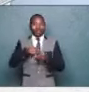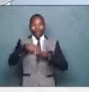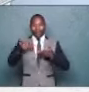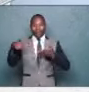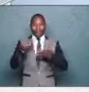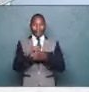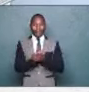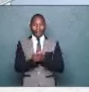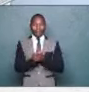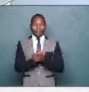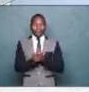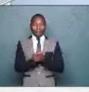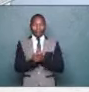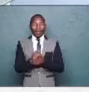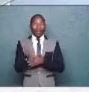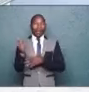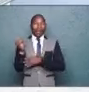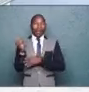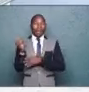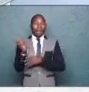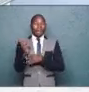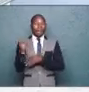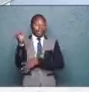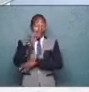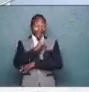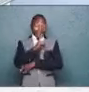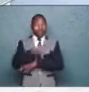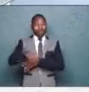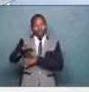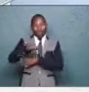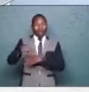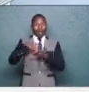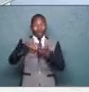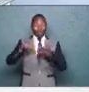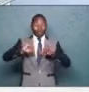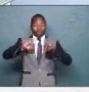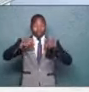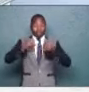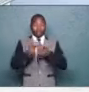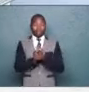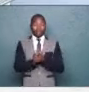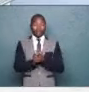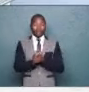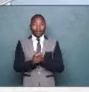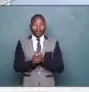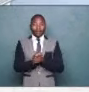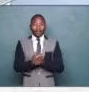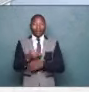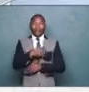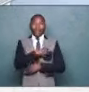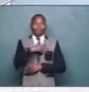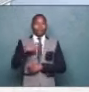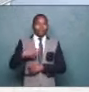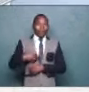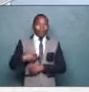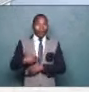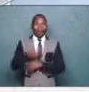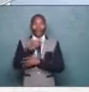kalembera. Masiku ndi malo akalembera woyesera. Amayi ndi